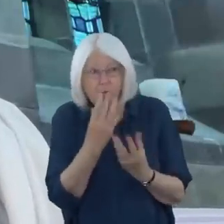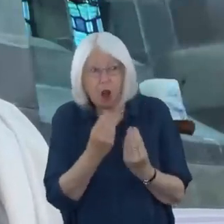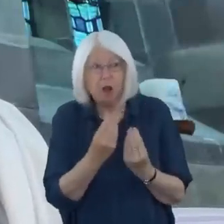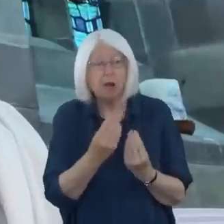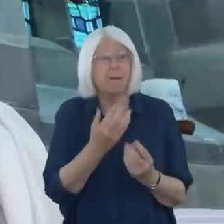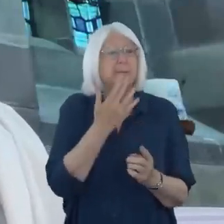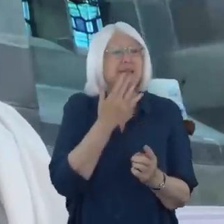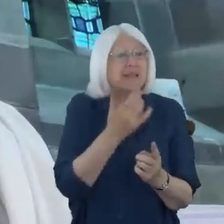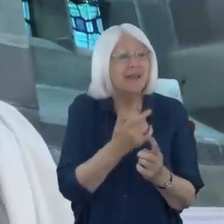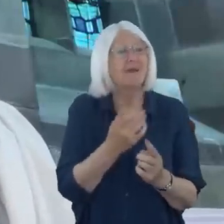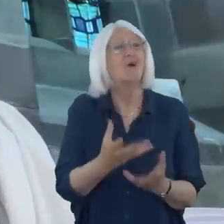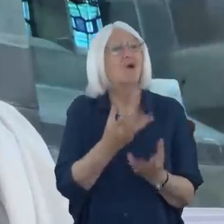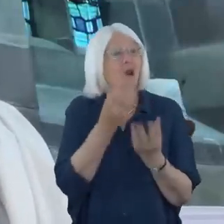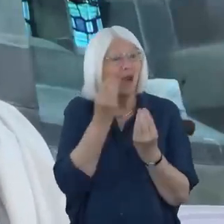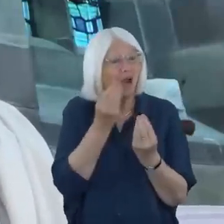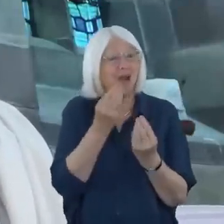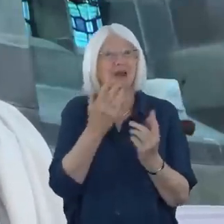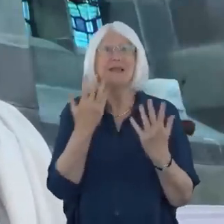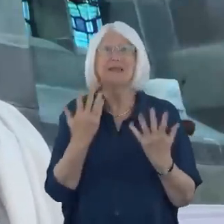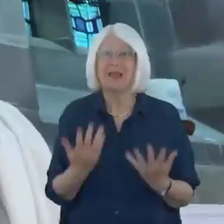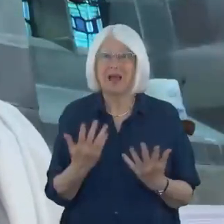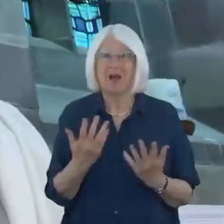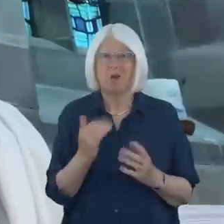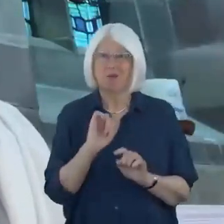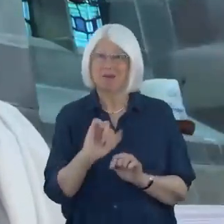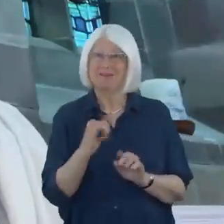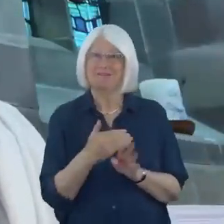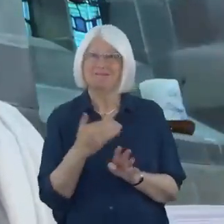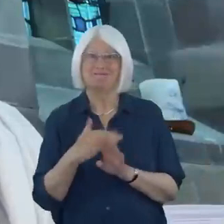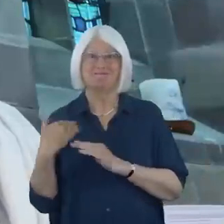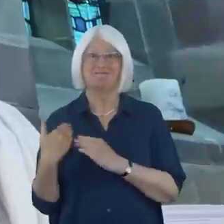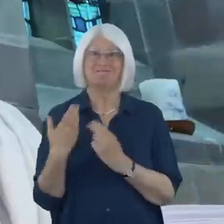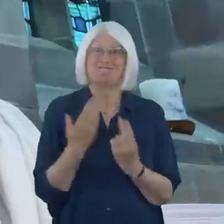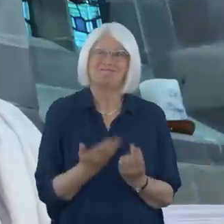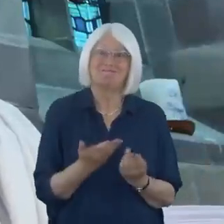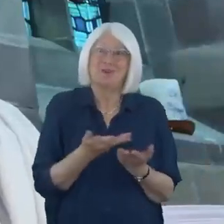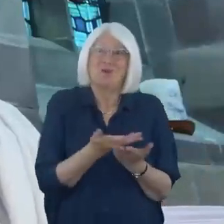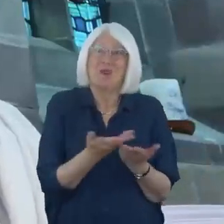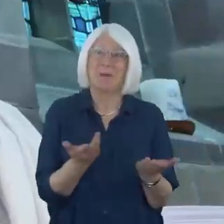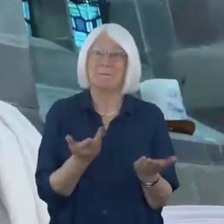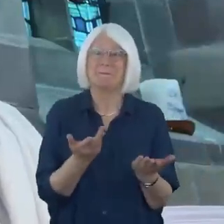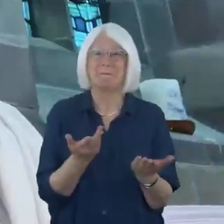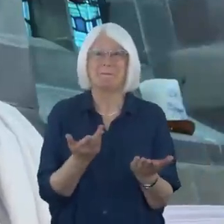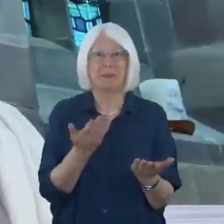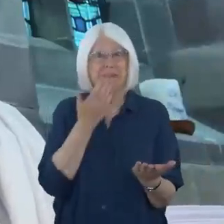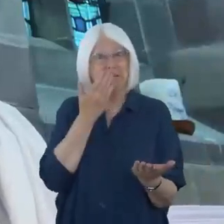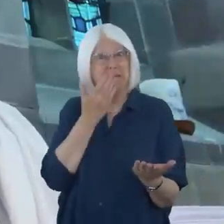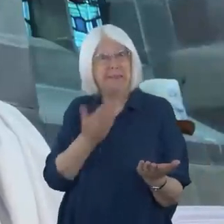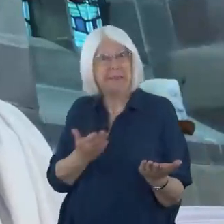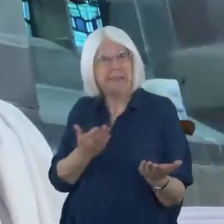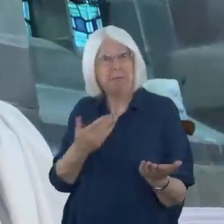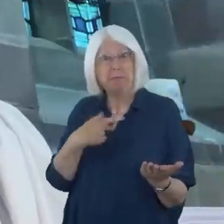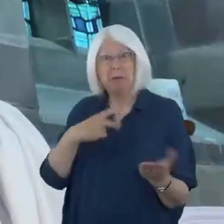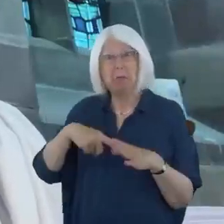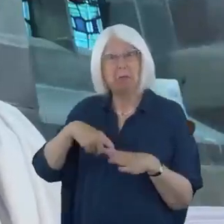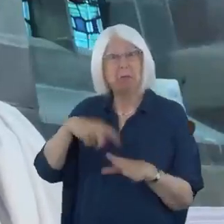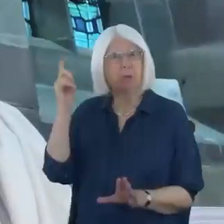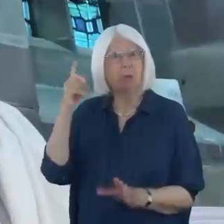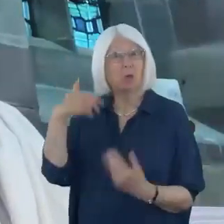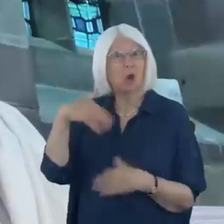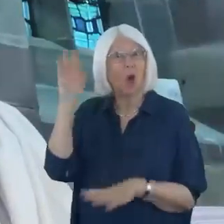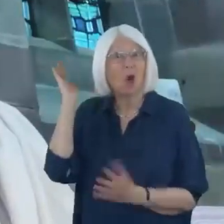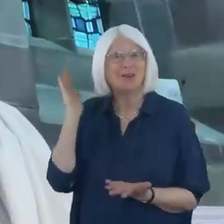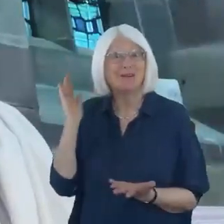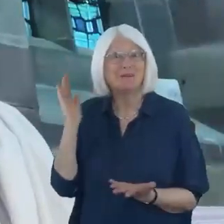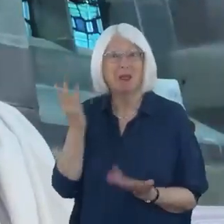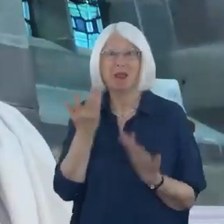mistakes. Now he has handed the task over to them, and it appears for now as if he has left them